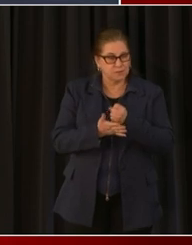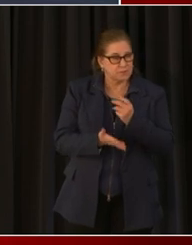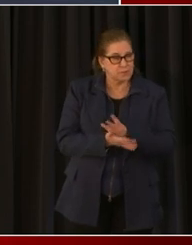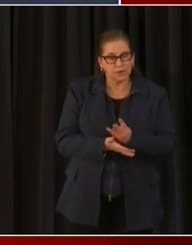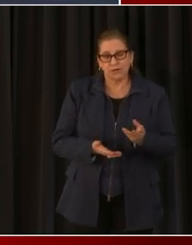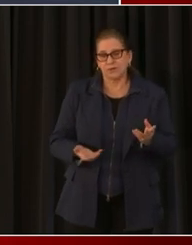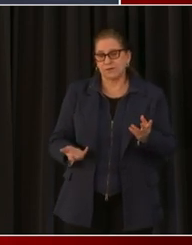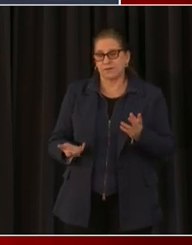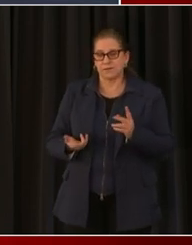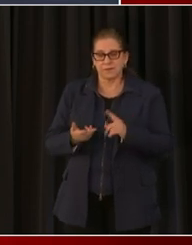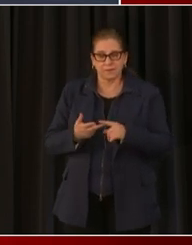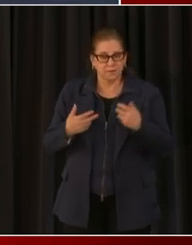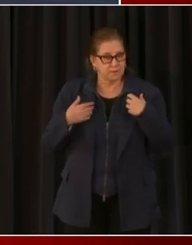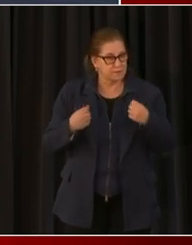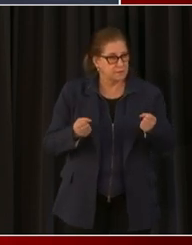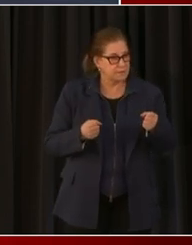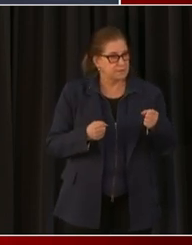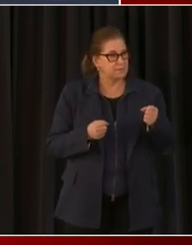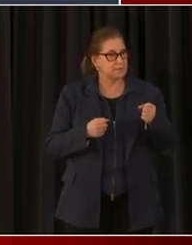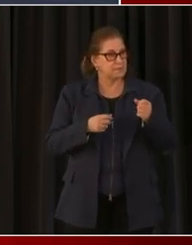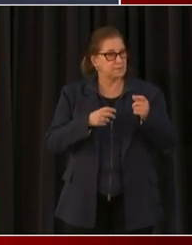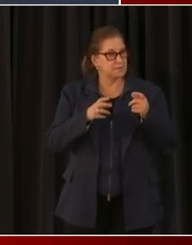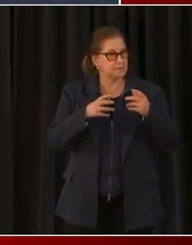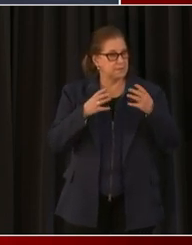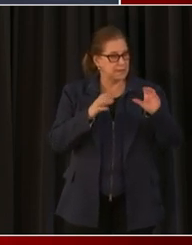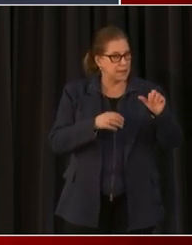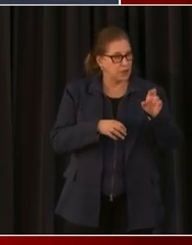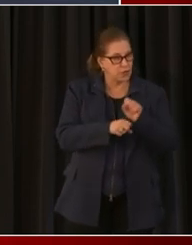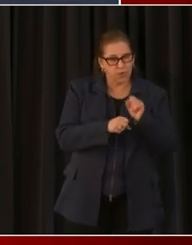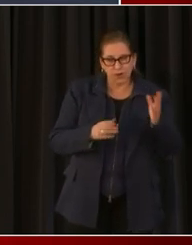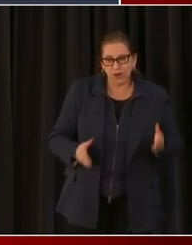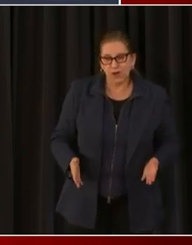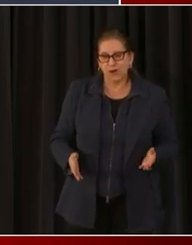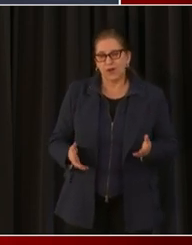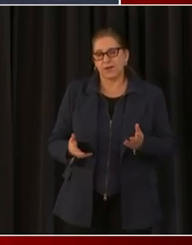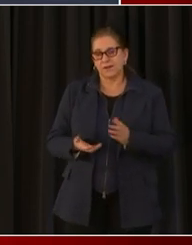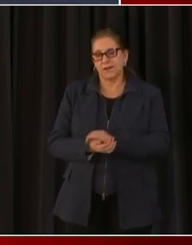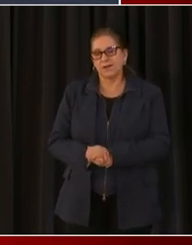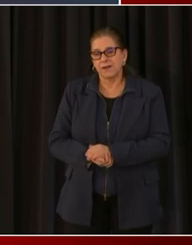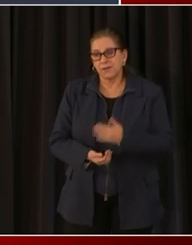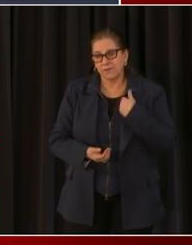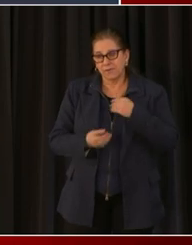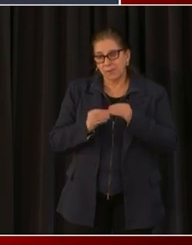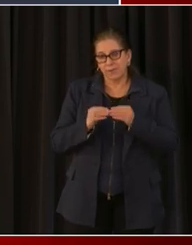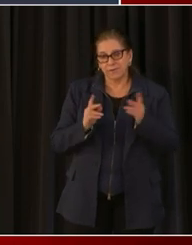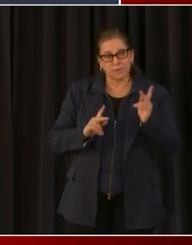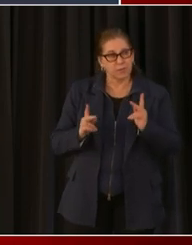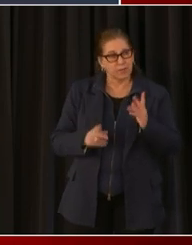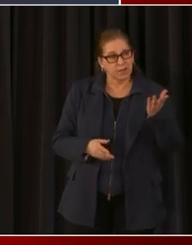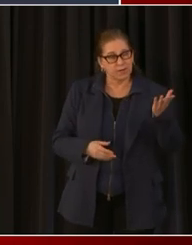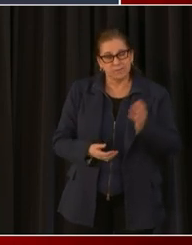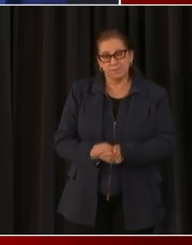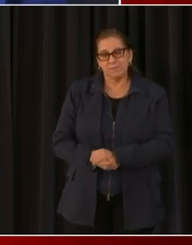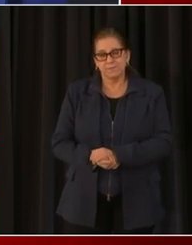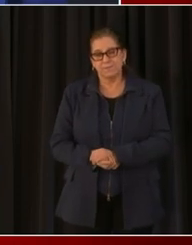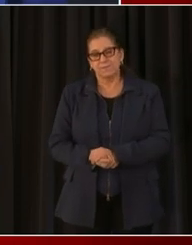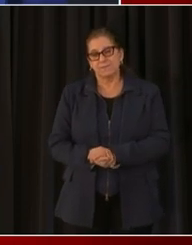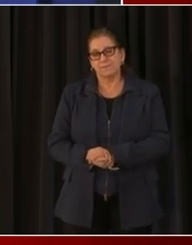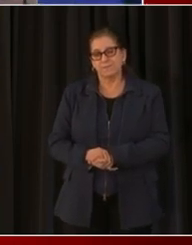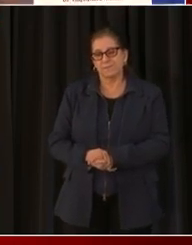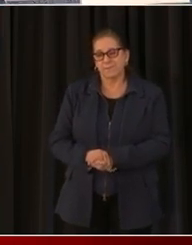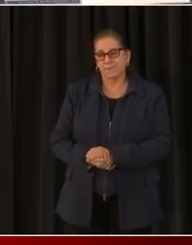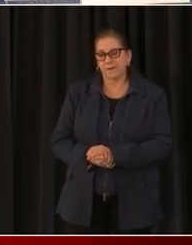or the people with health conditions? So the best estimates we have for any of those groups are the ones with the